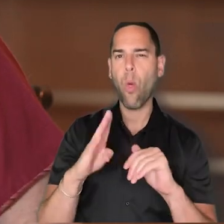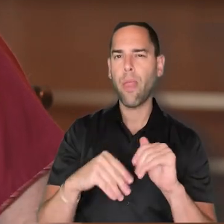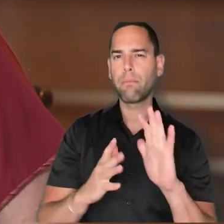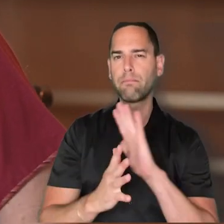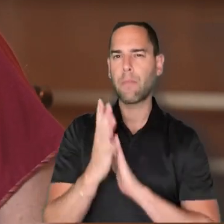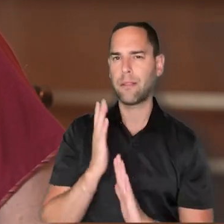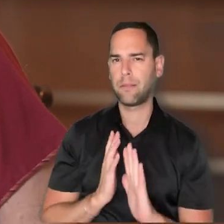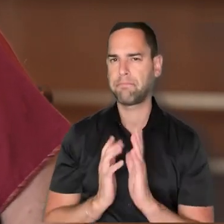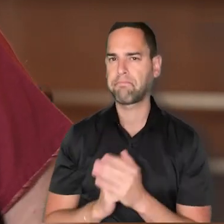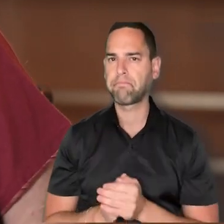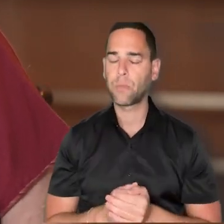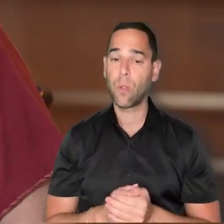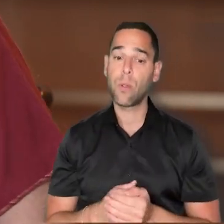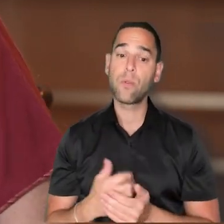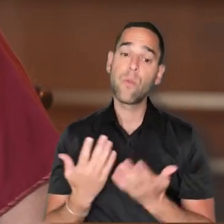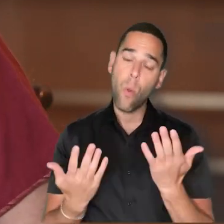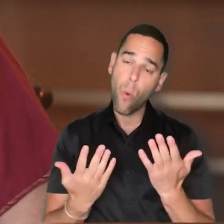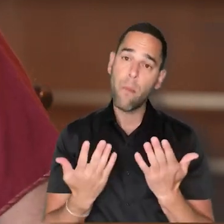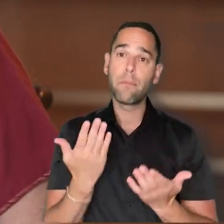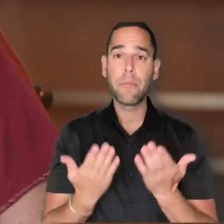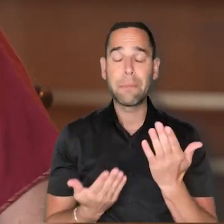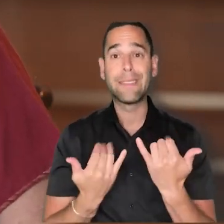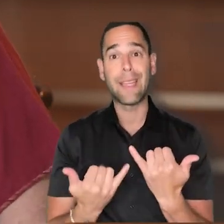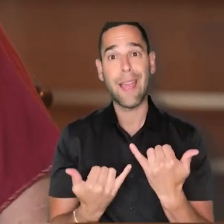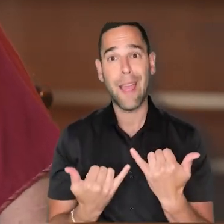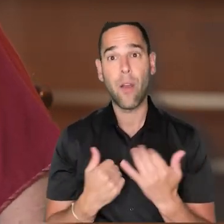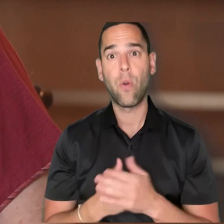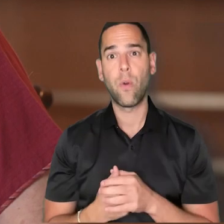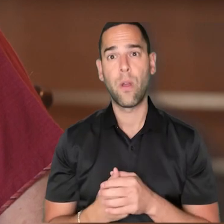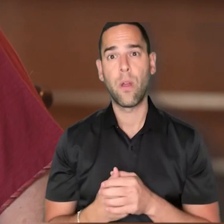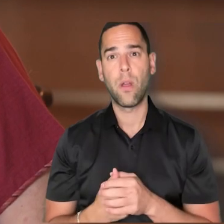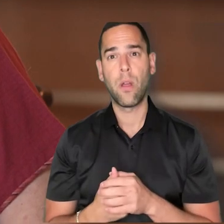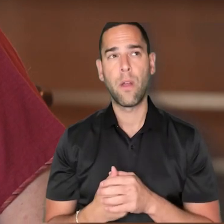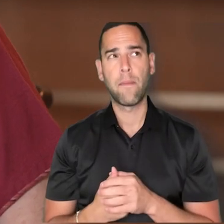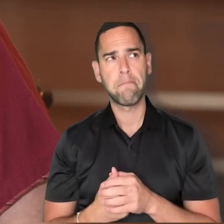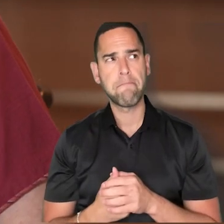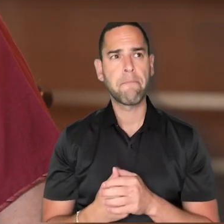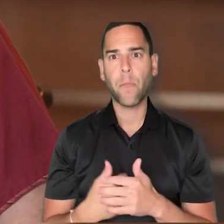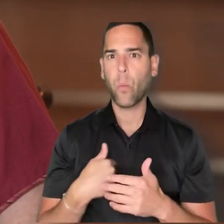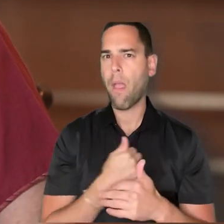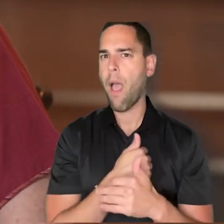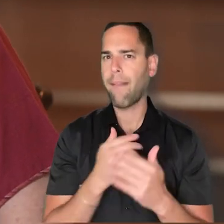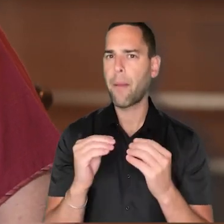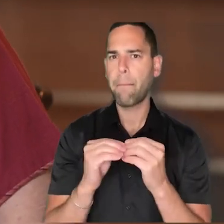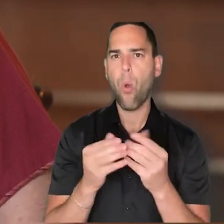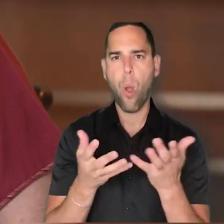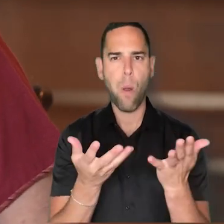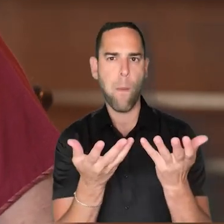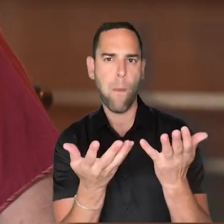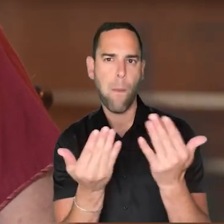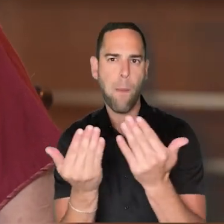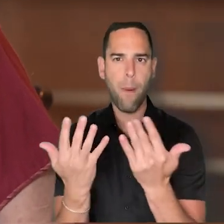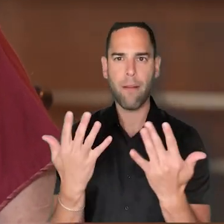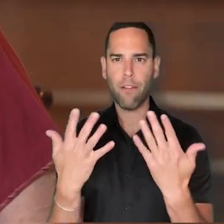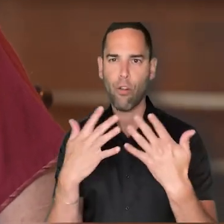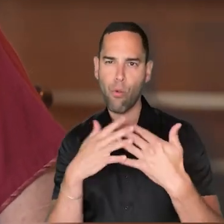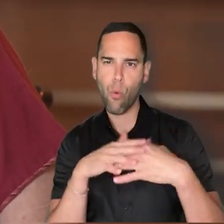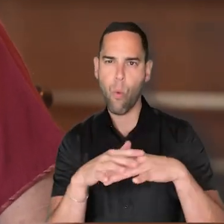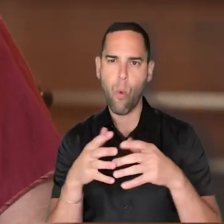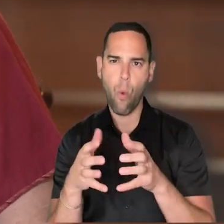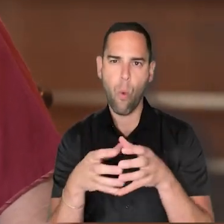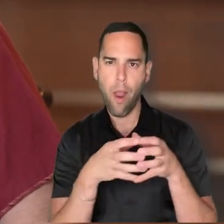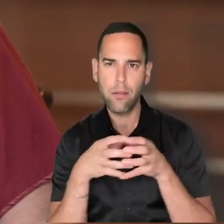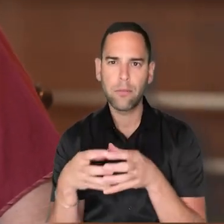that I think people hadn't done before. So we may be at a place right now where there is more coalescing going